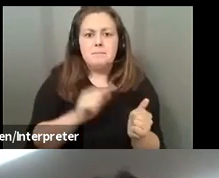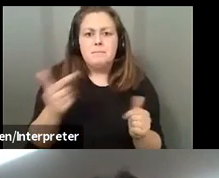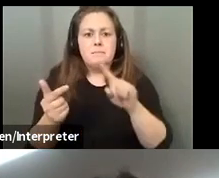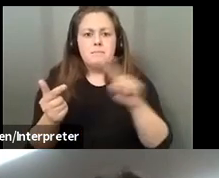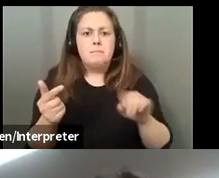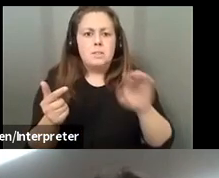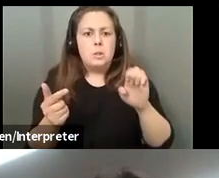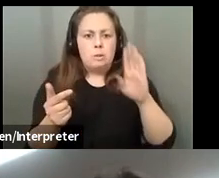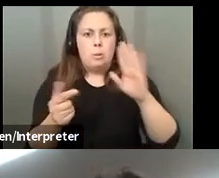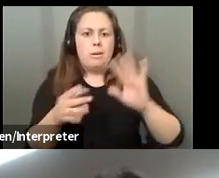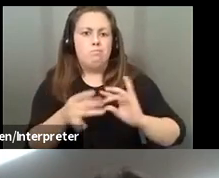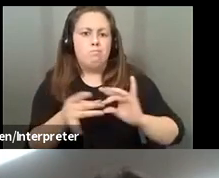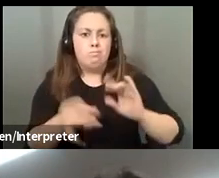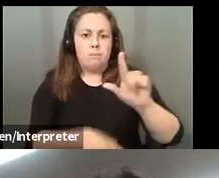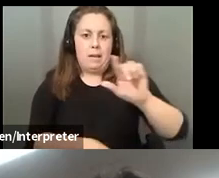going to do the LG.